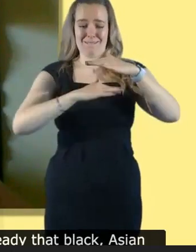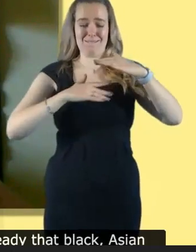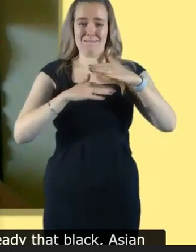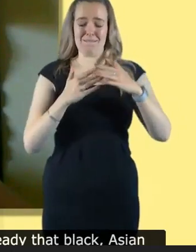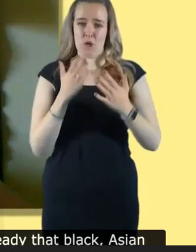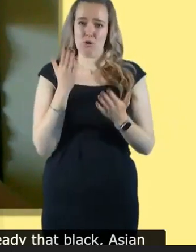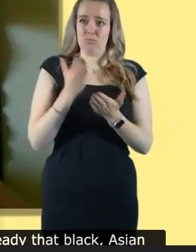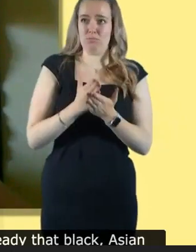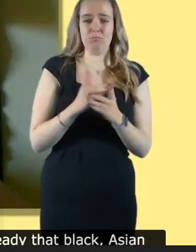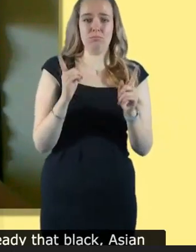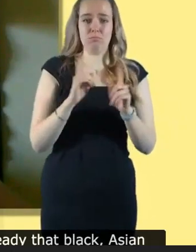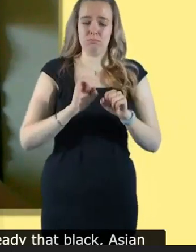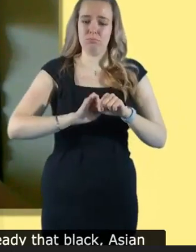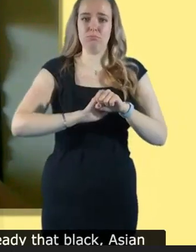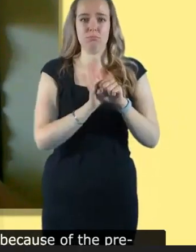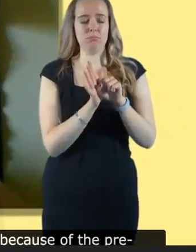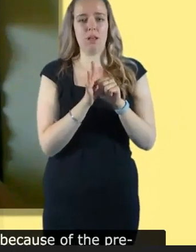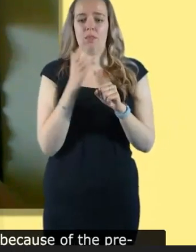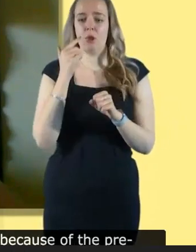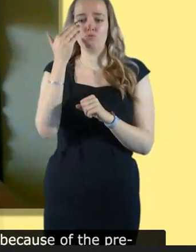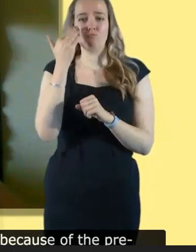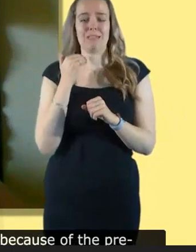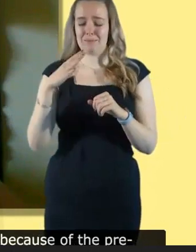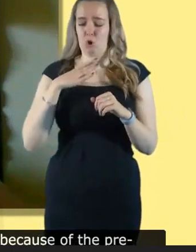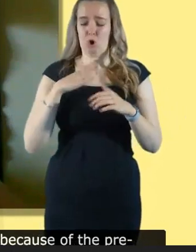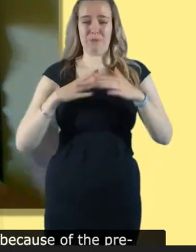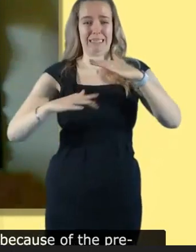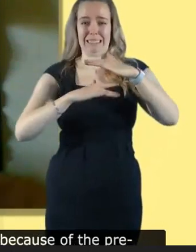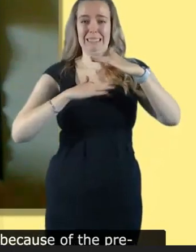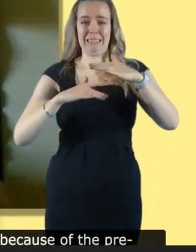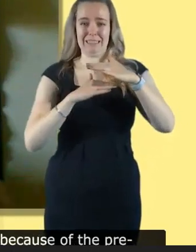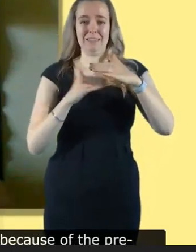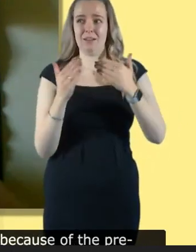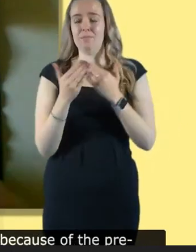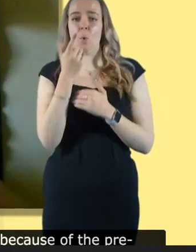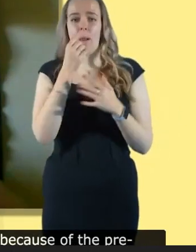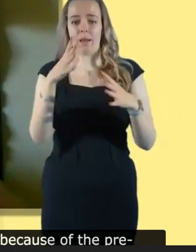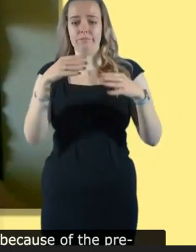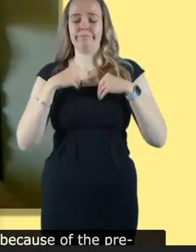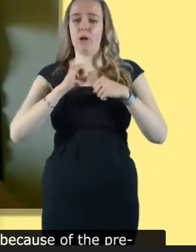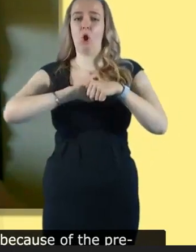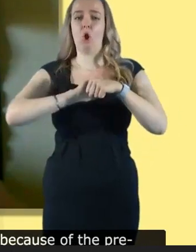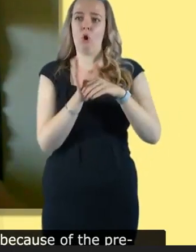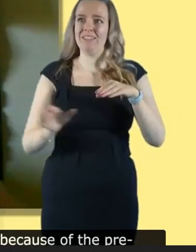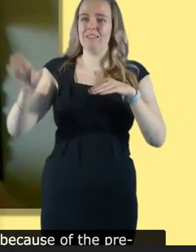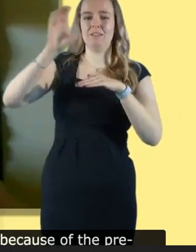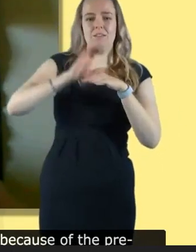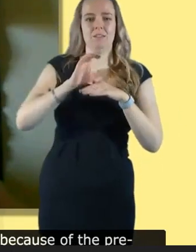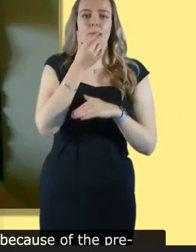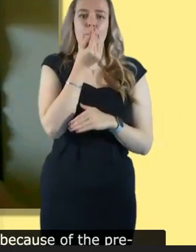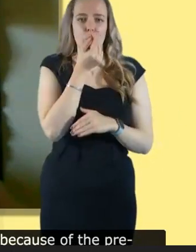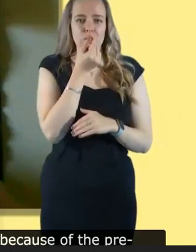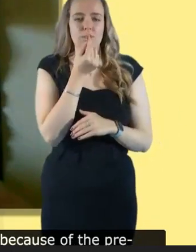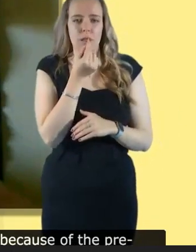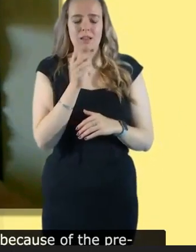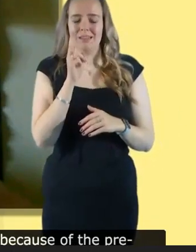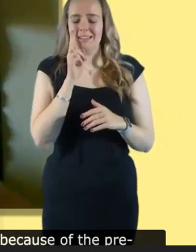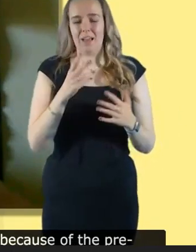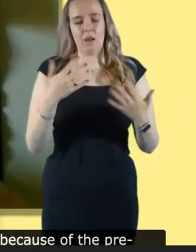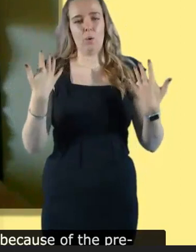of racism and structural inequality. That COVID has come on top of that to see a massively